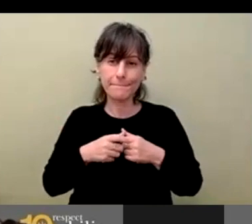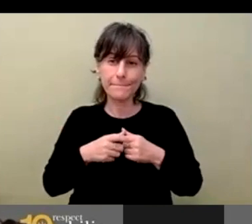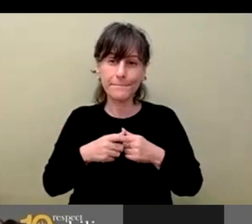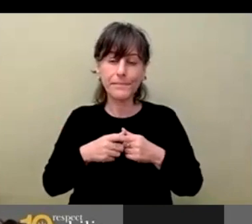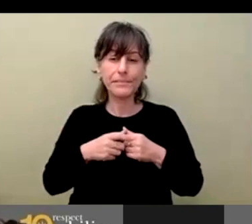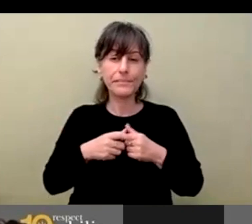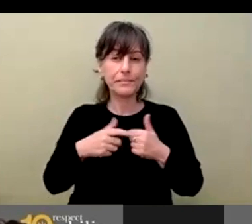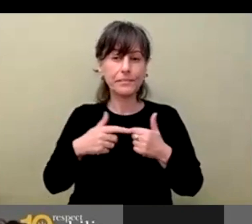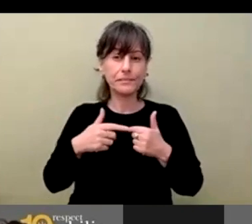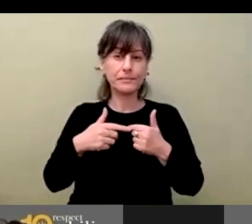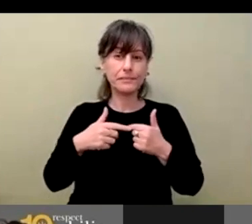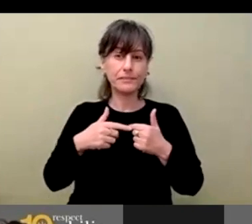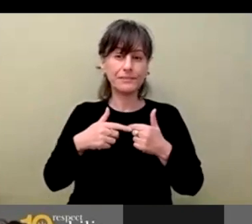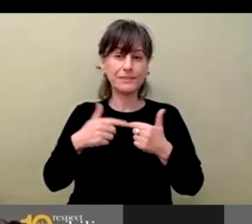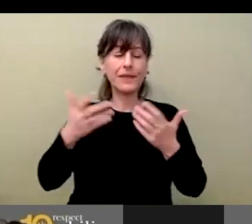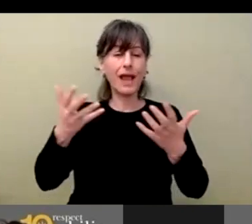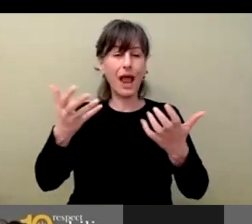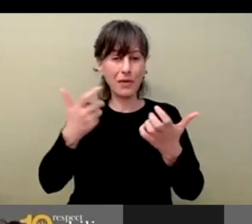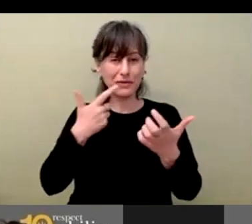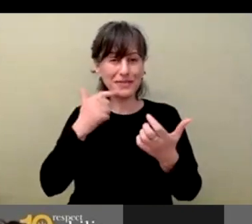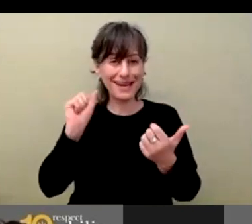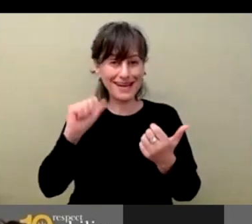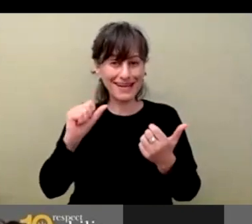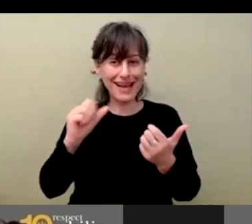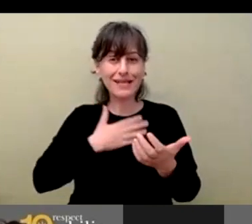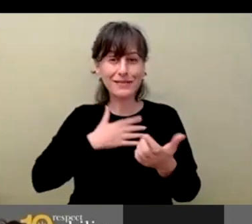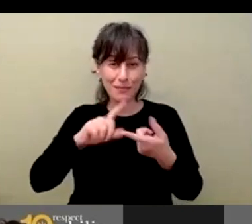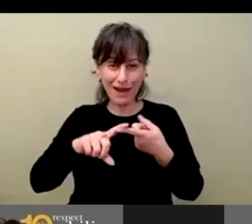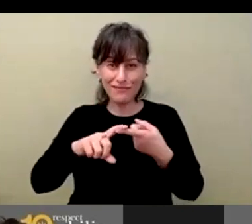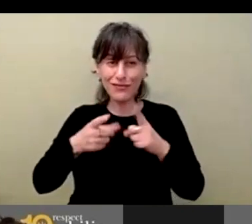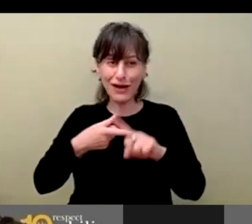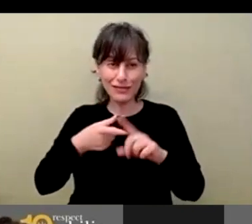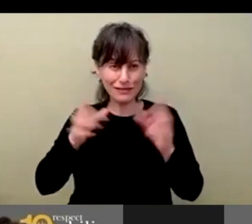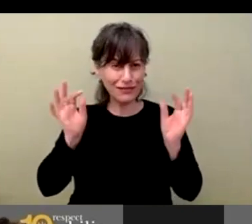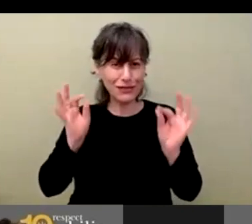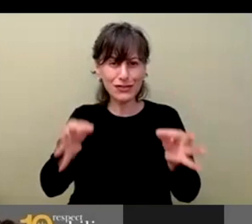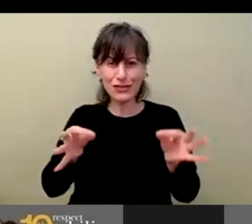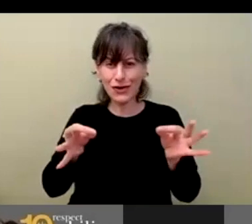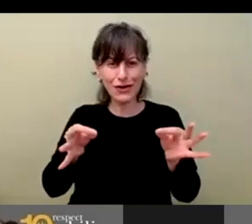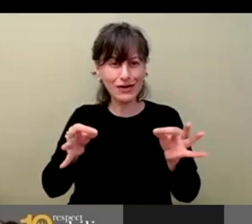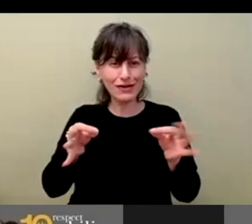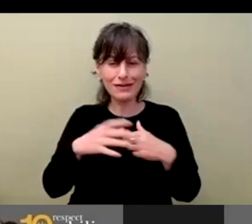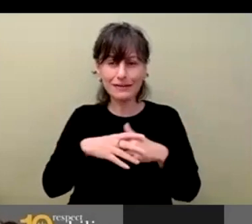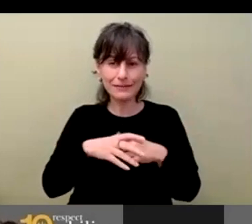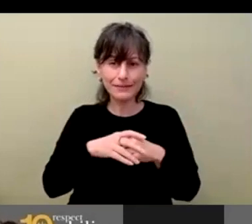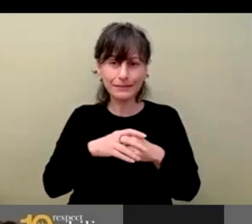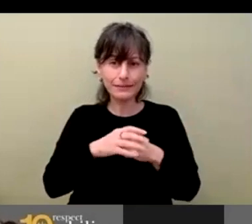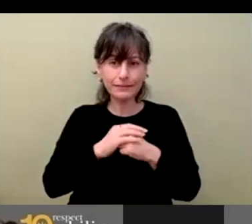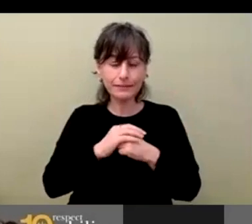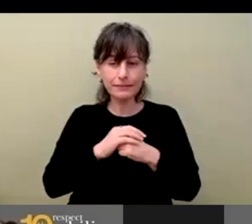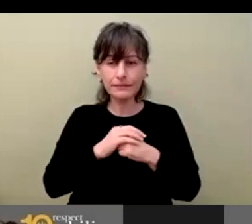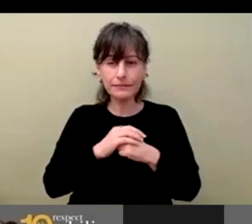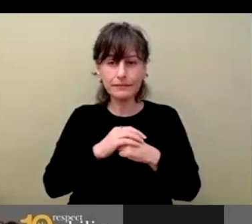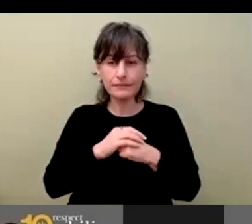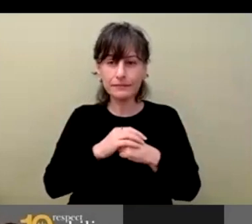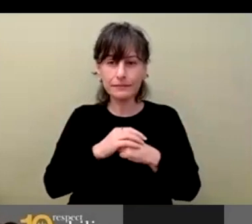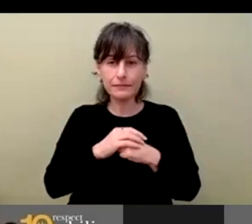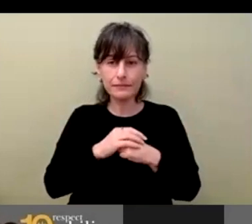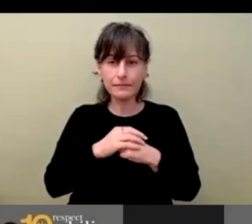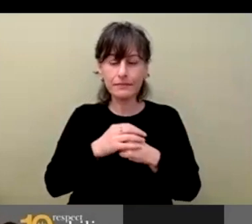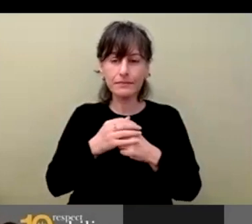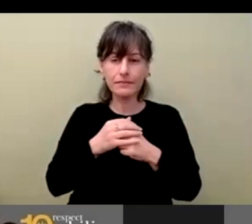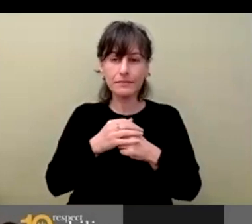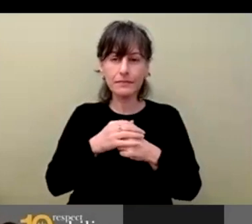Oh, I was going to say, yes, my friendships for sure so far. I mean, I don't want to